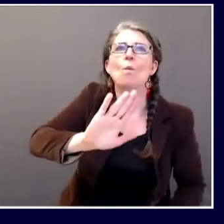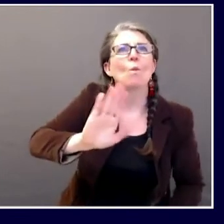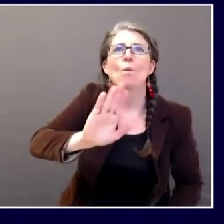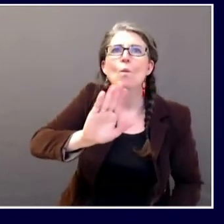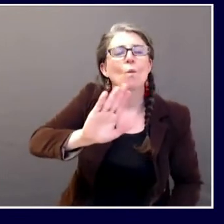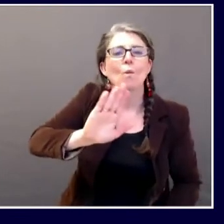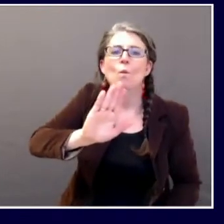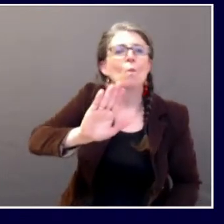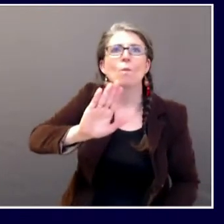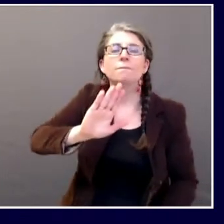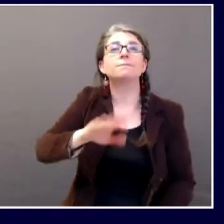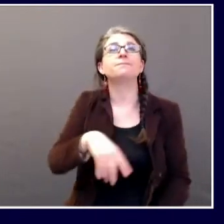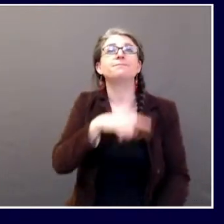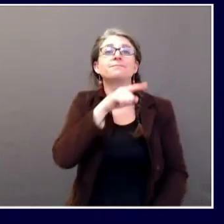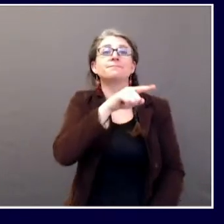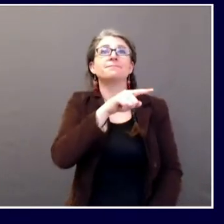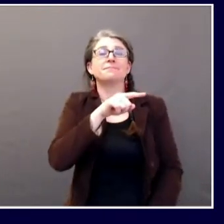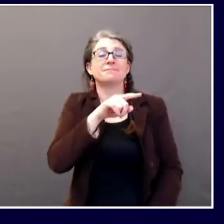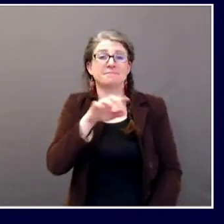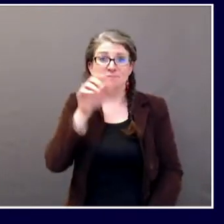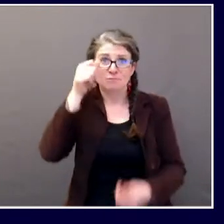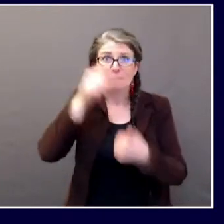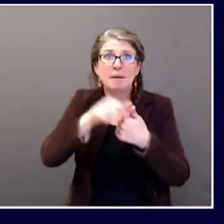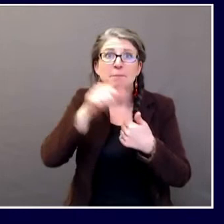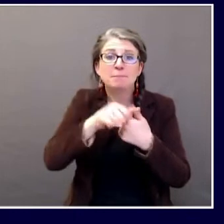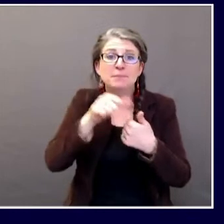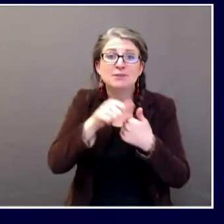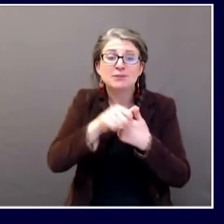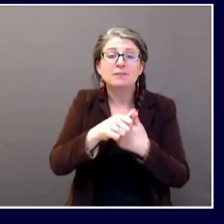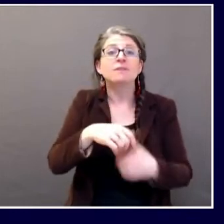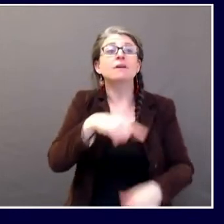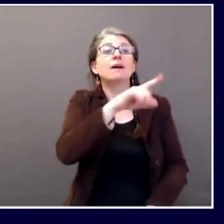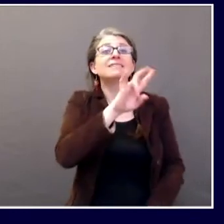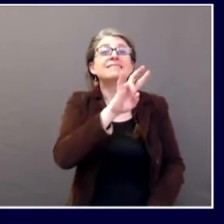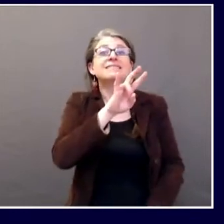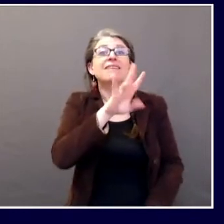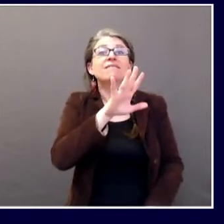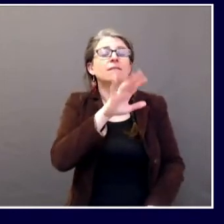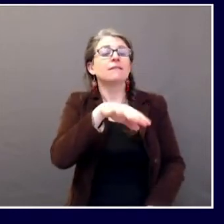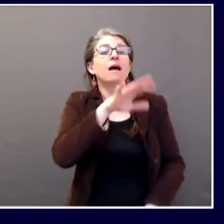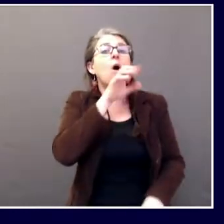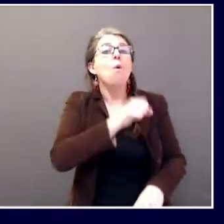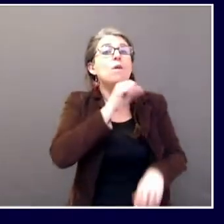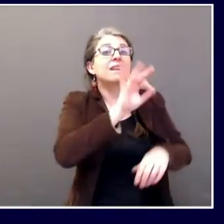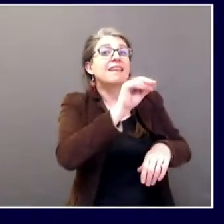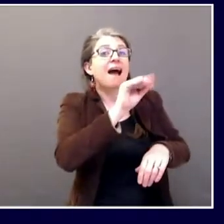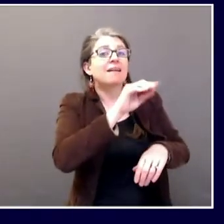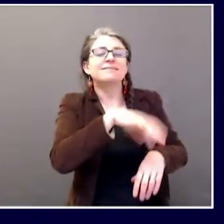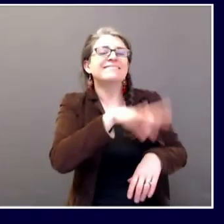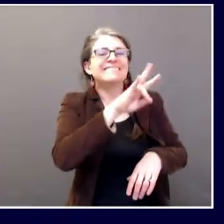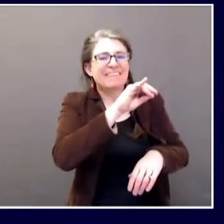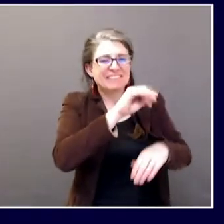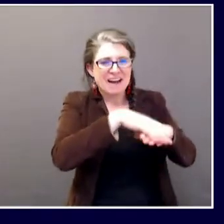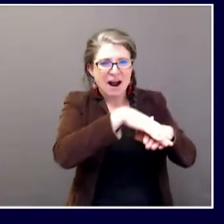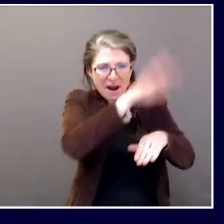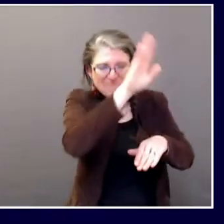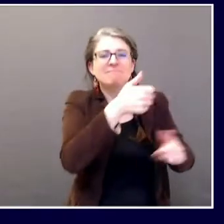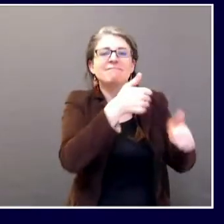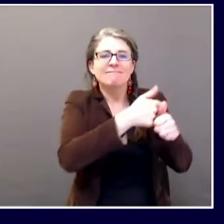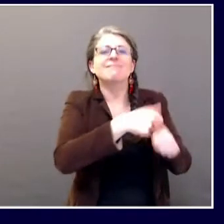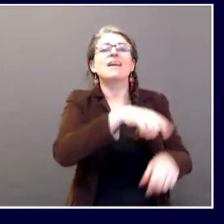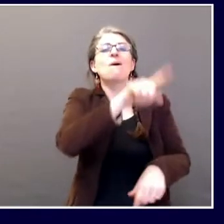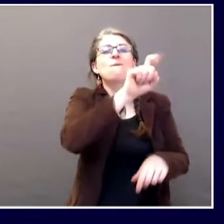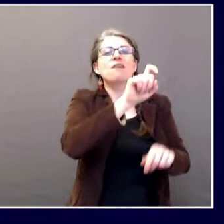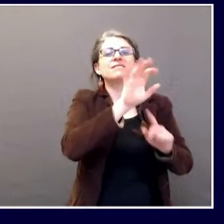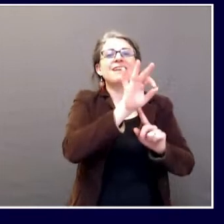Some systems are recognizing that even within that very large group, there may be benefits in starting with the older folks among